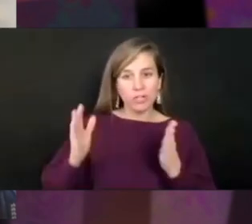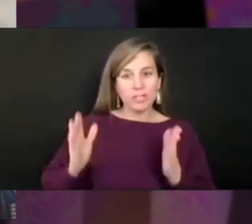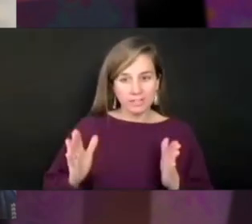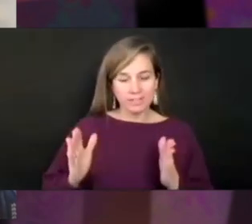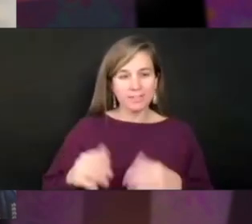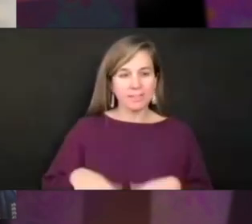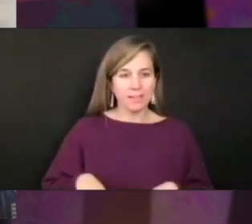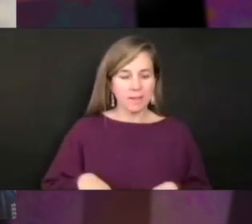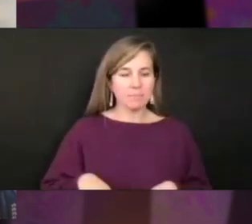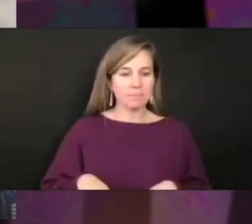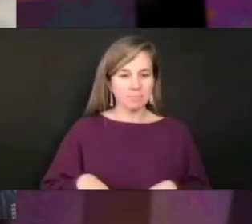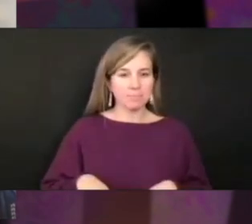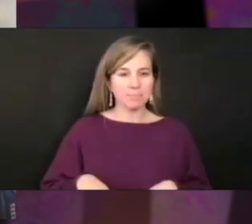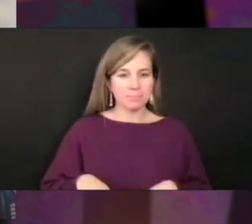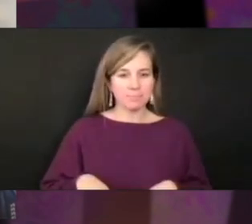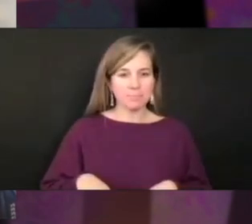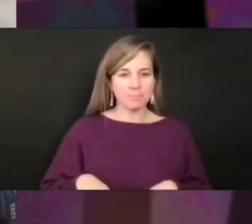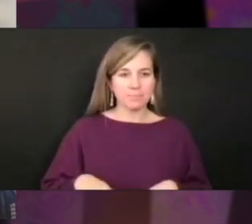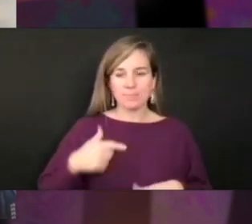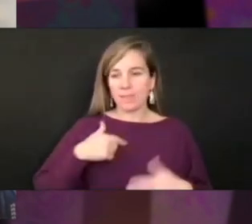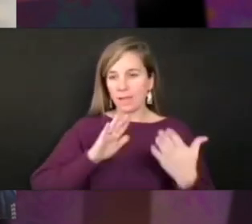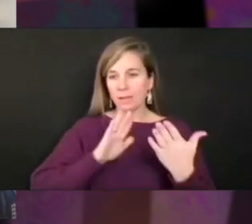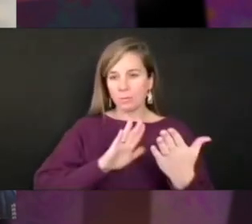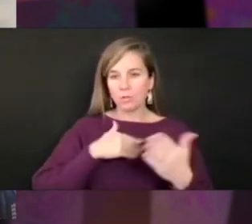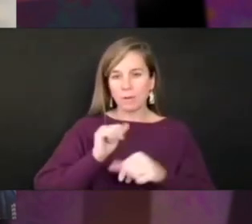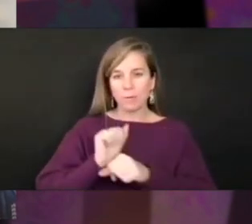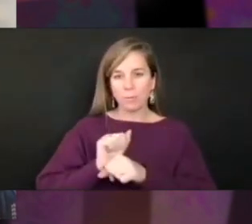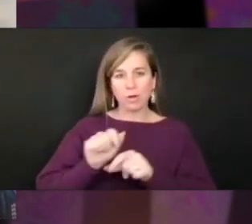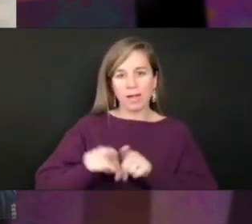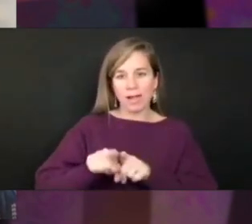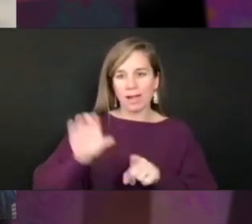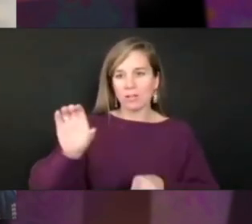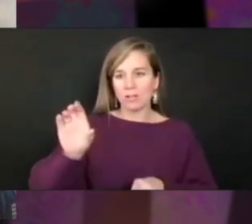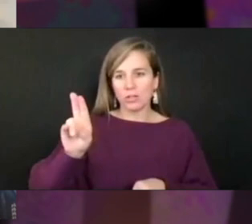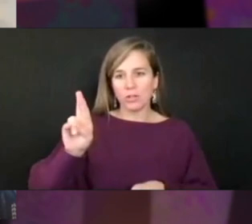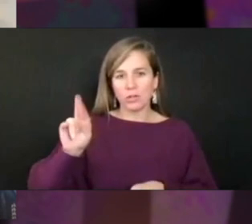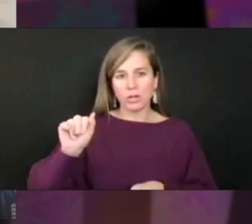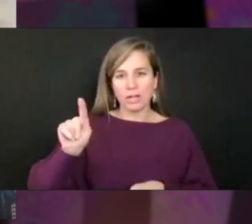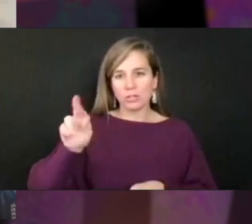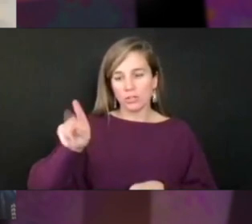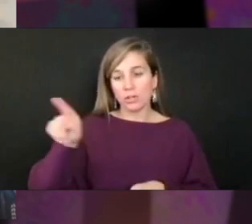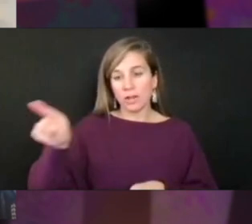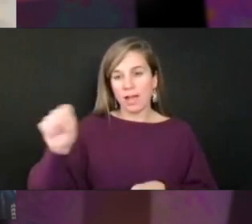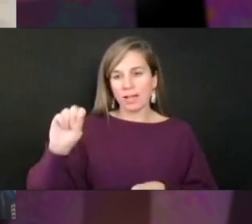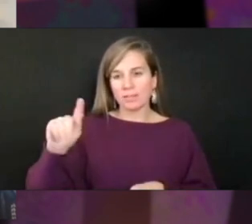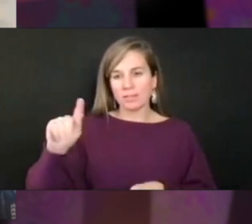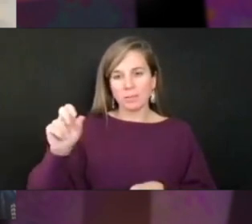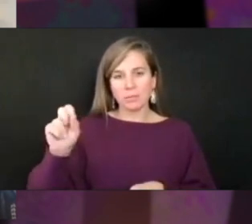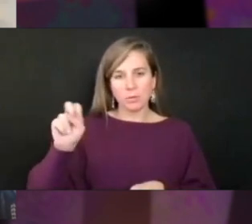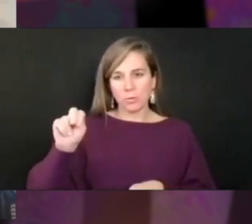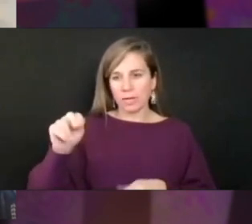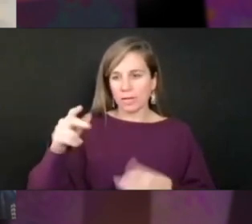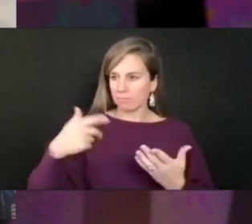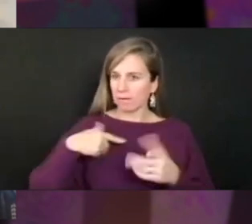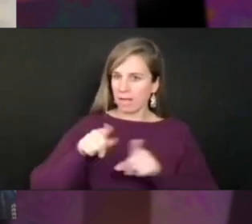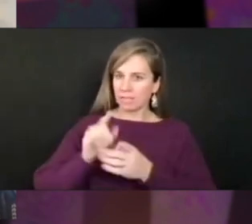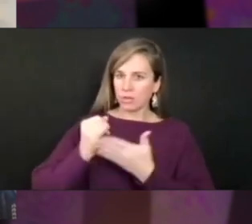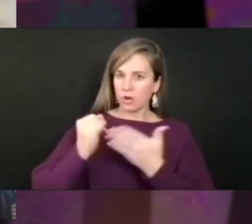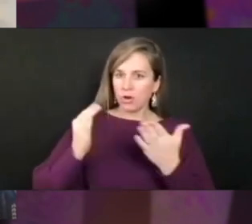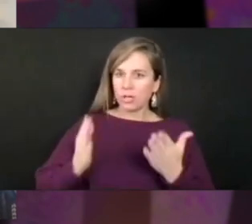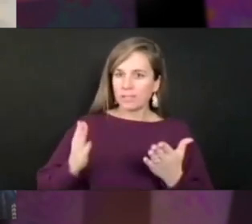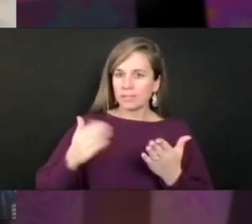You know, I approach my work as a curator at the Smithsonian as an artist who answers to community. It's